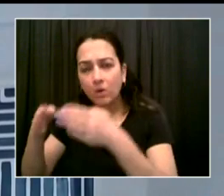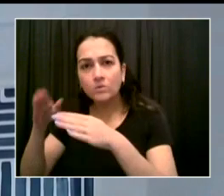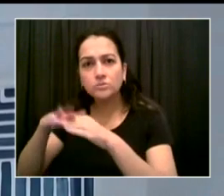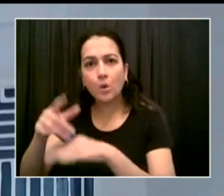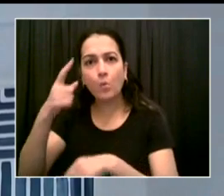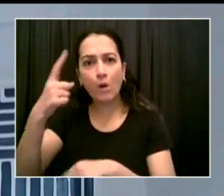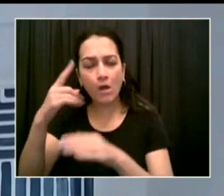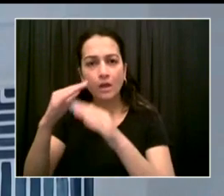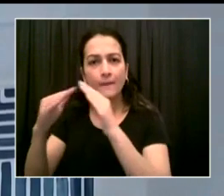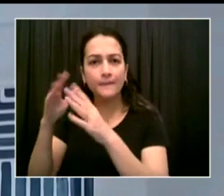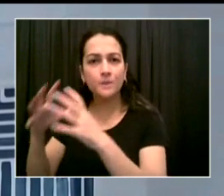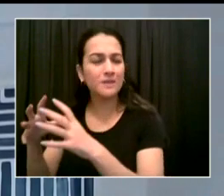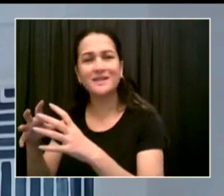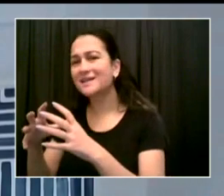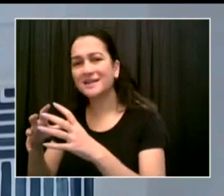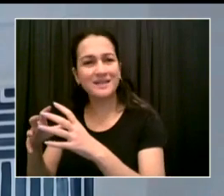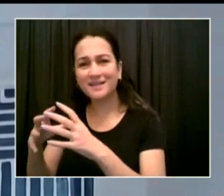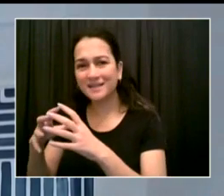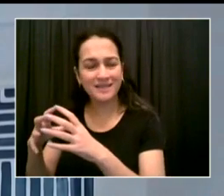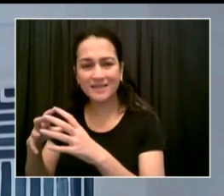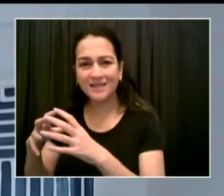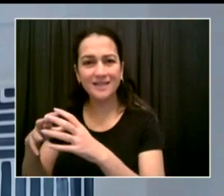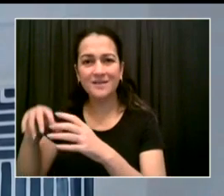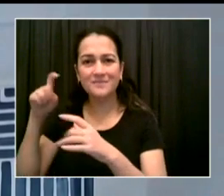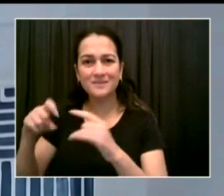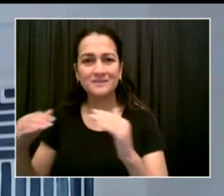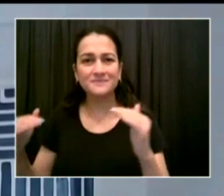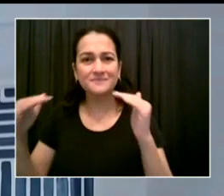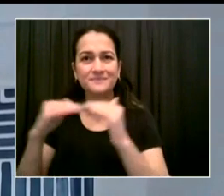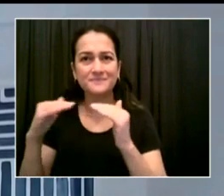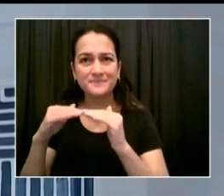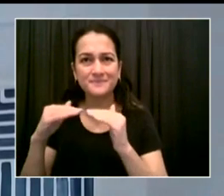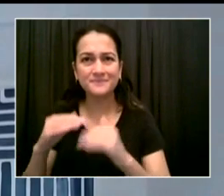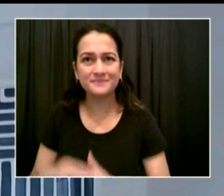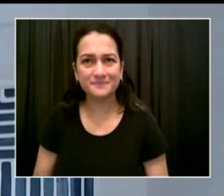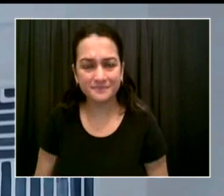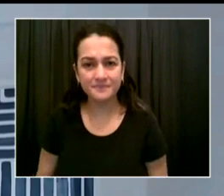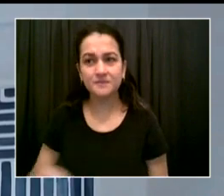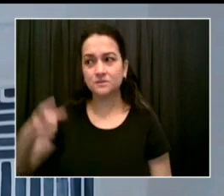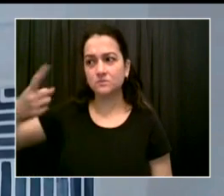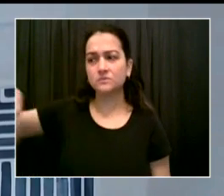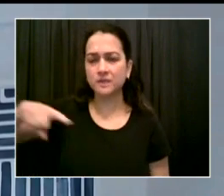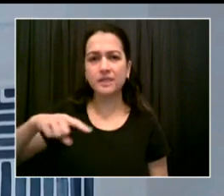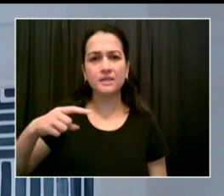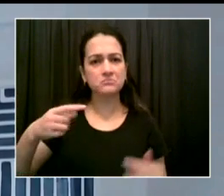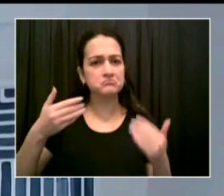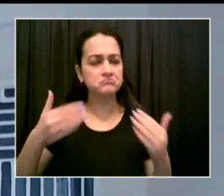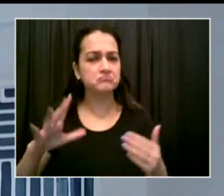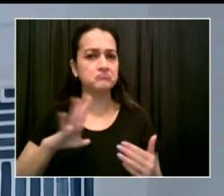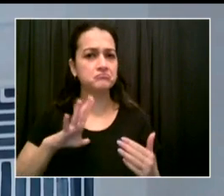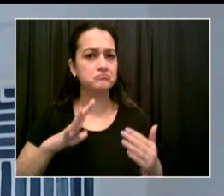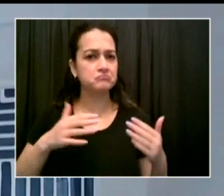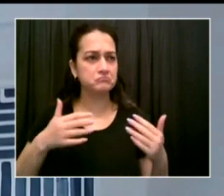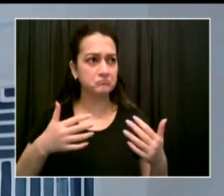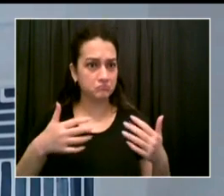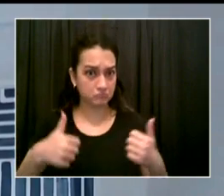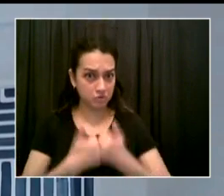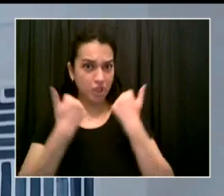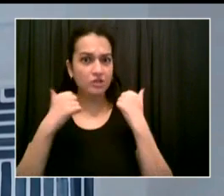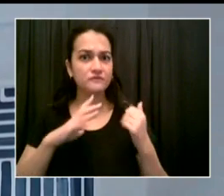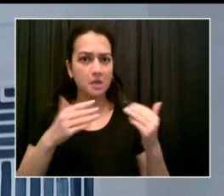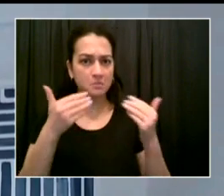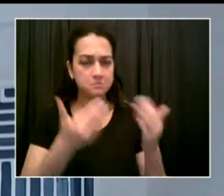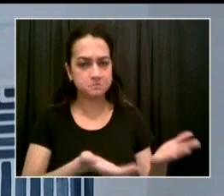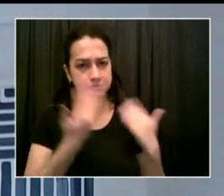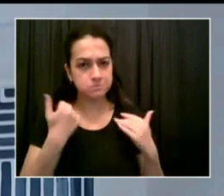with COVID-19 to ensuring patients' chronic medical problems are being managed, to participating in the vaccine rollout. Now